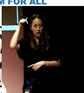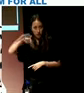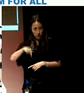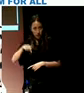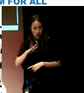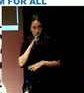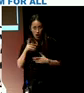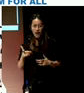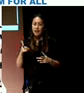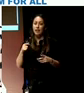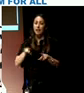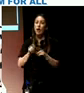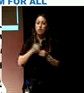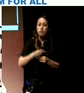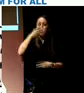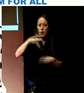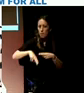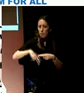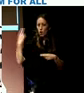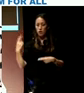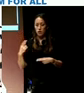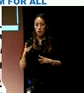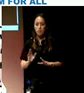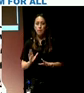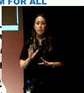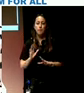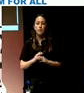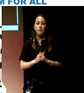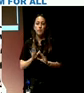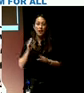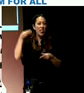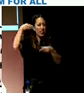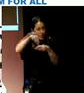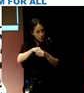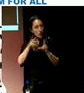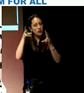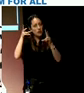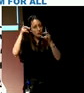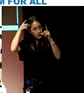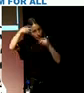place where we are now, that has introduced